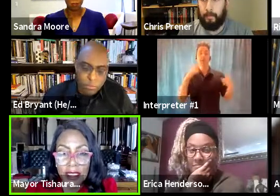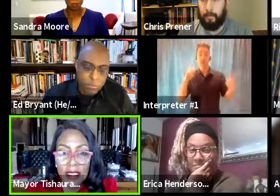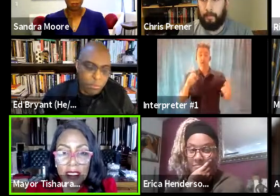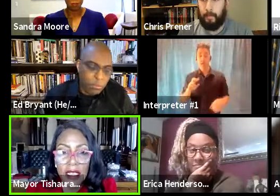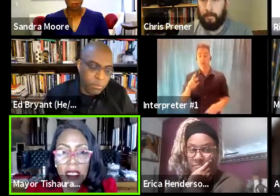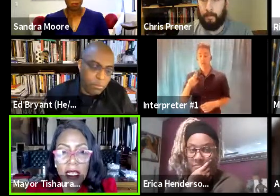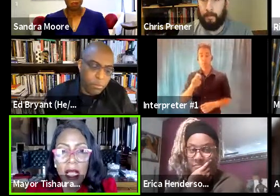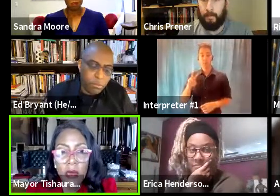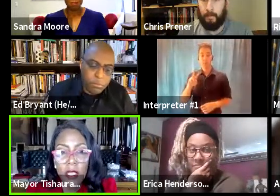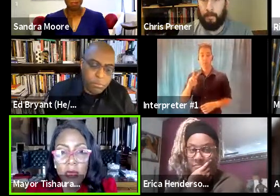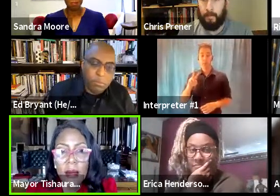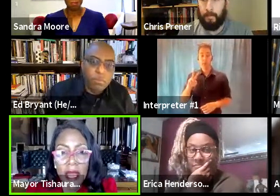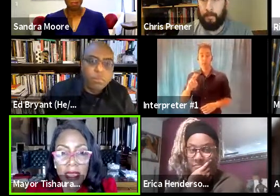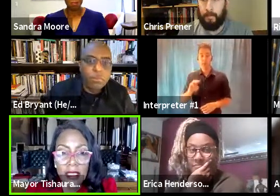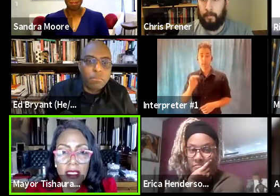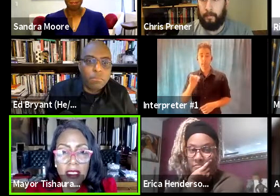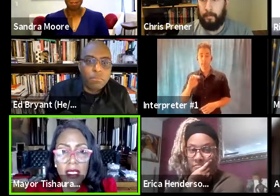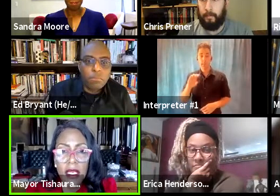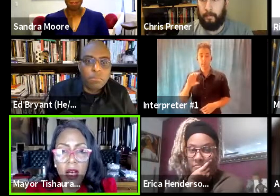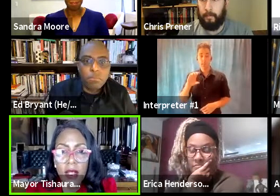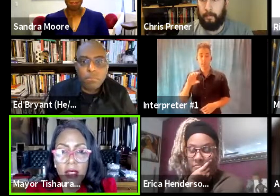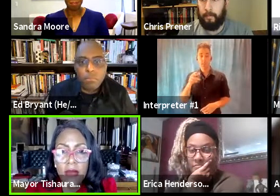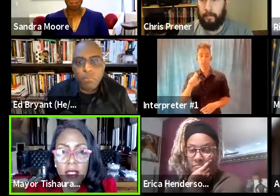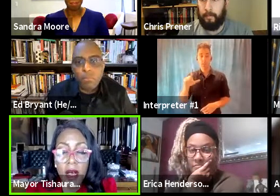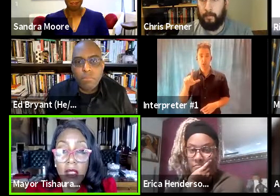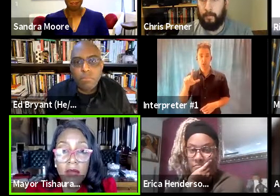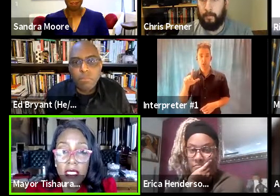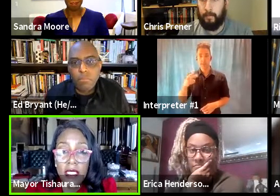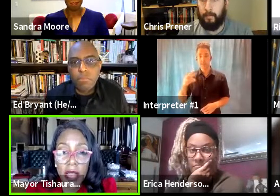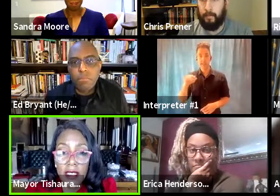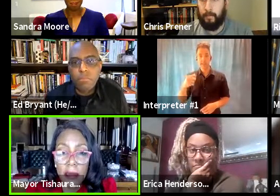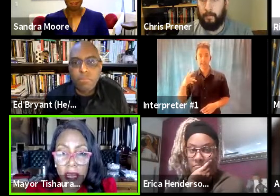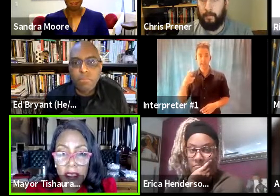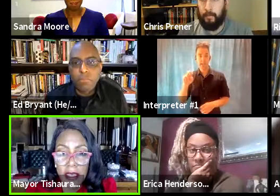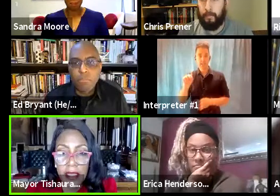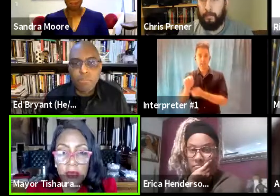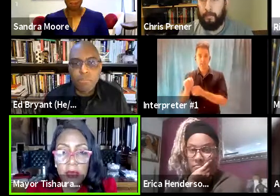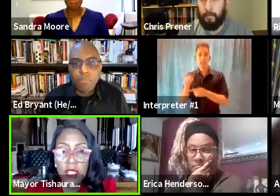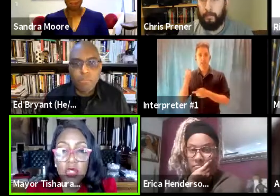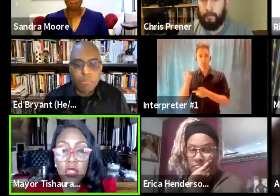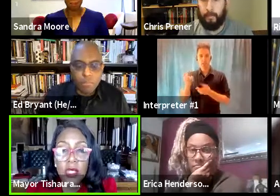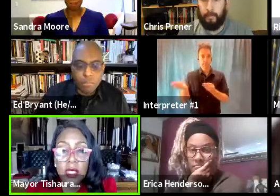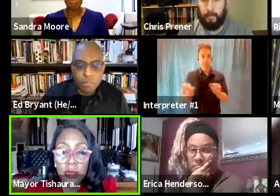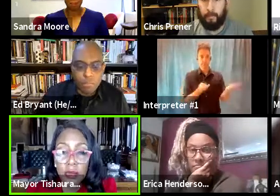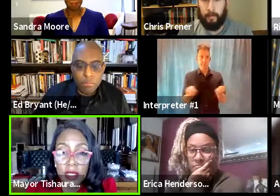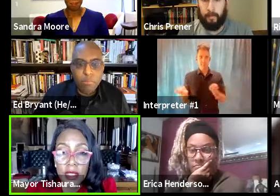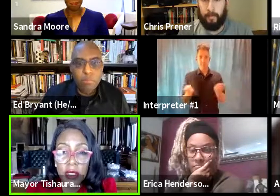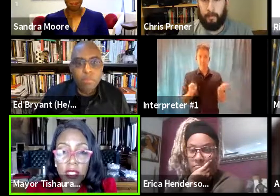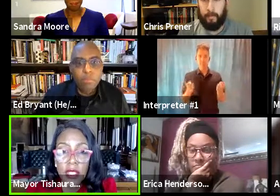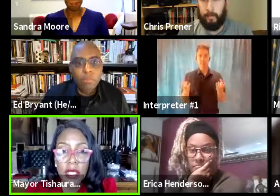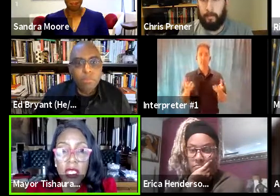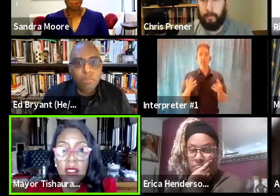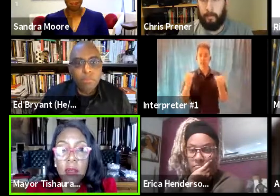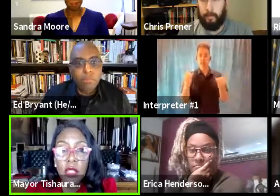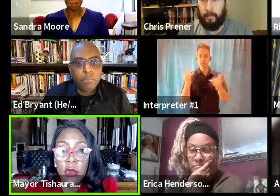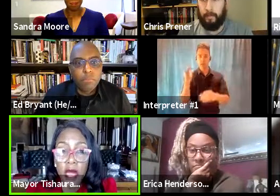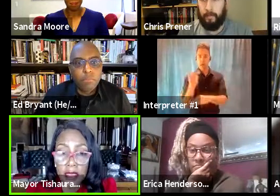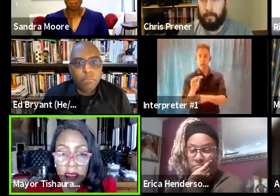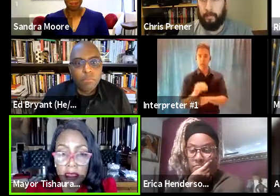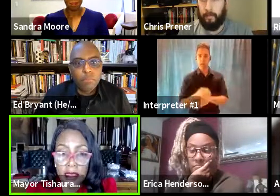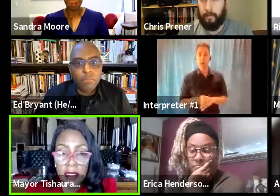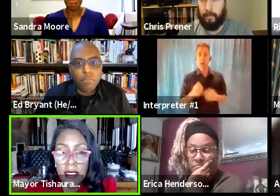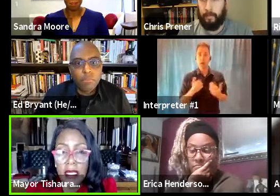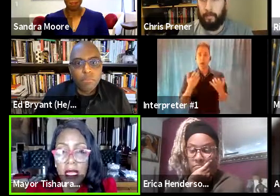Michelle Higgins, I want to remind us that all of this body's mandate to conduct research,